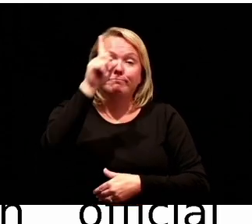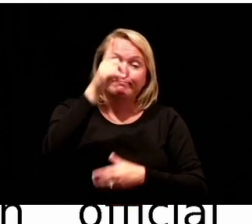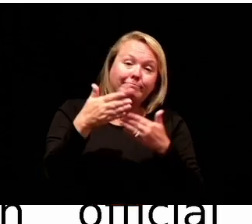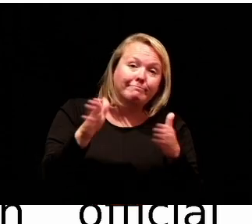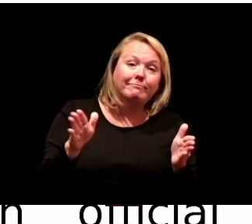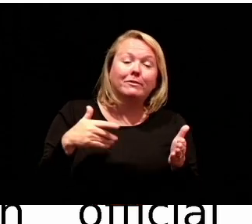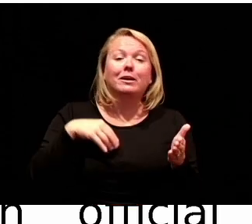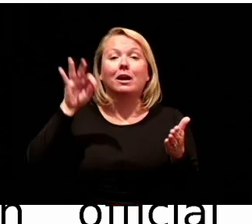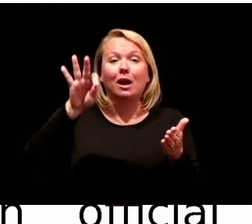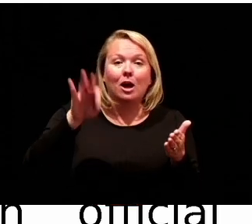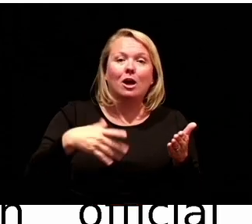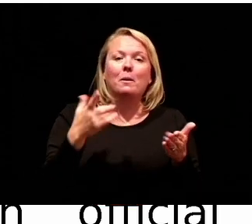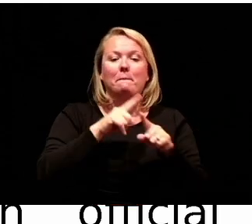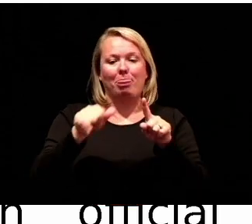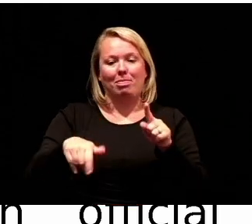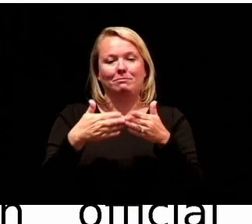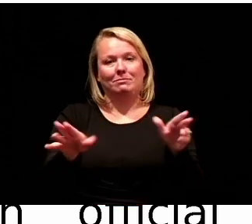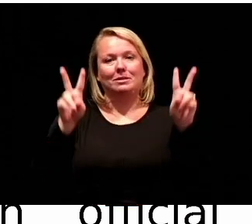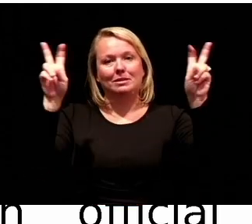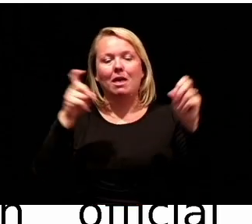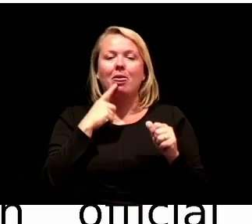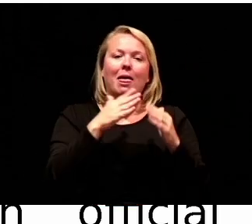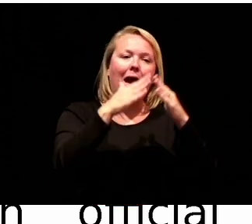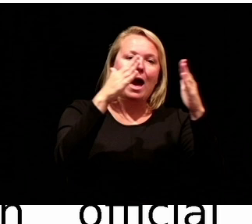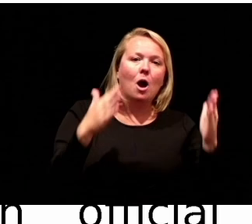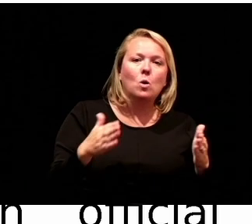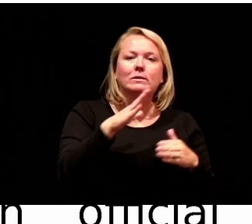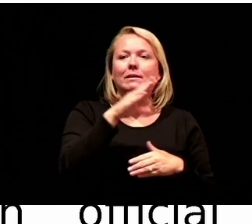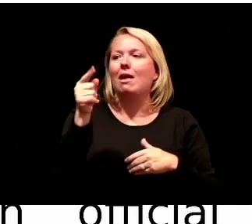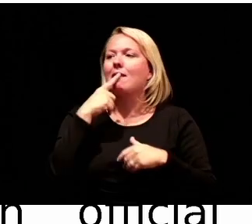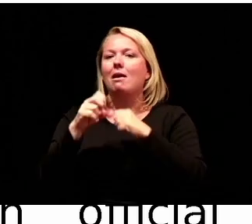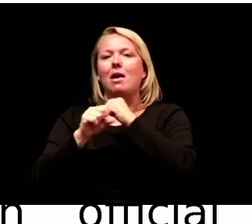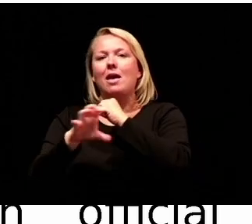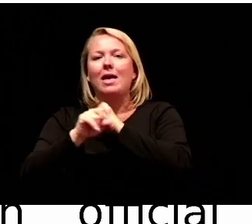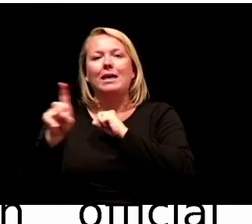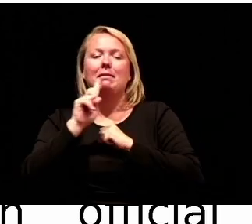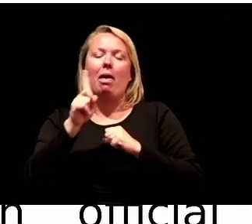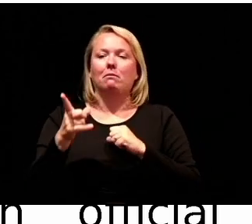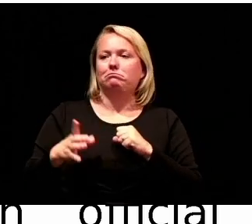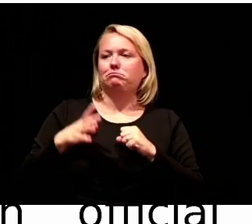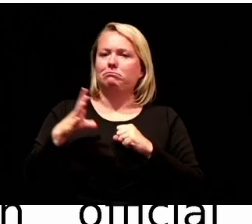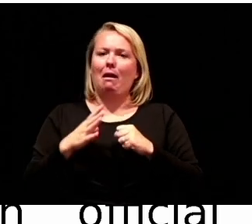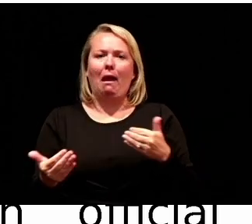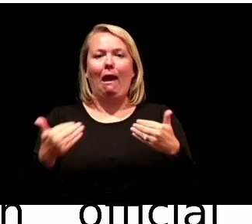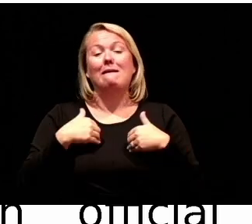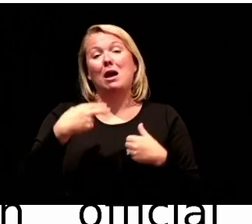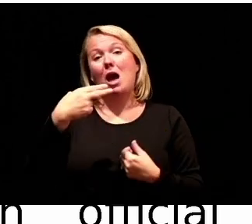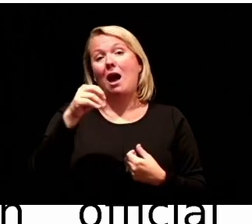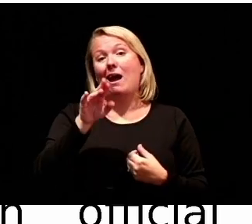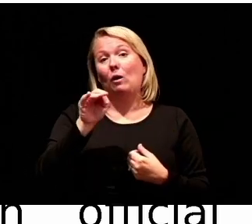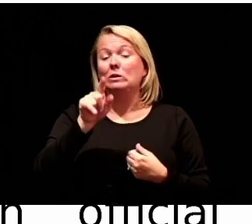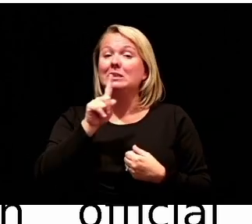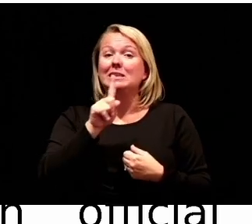personal opinions. I noticed that my boss does not make my coworkers put this in, and she said, well, you go